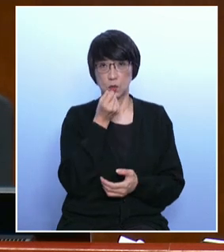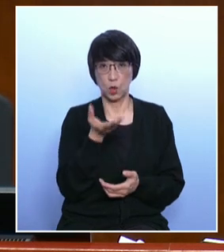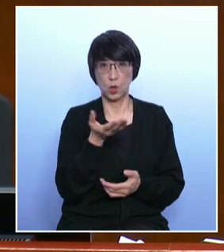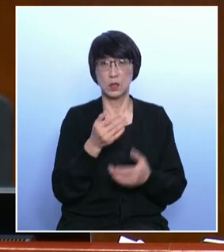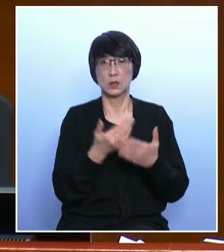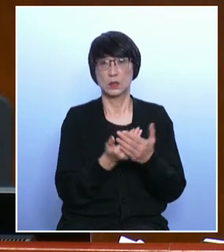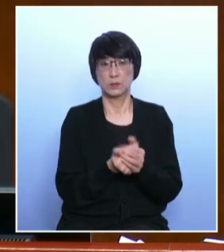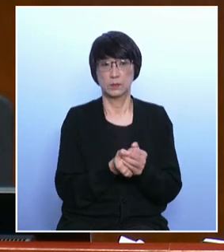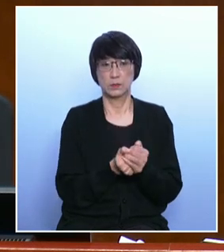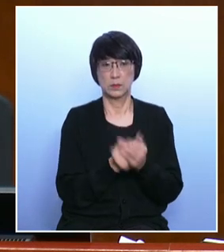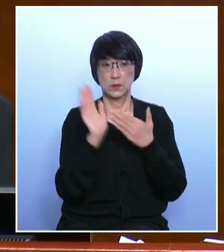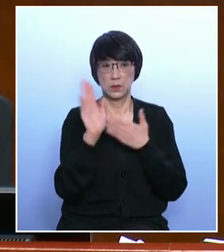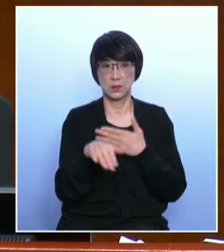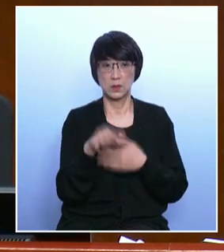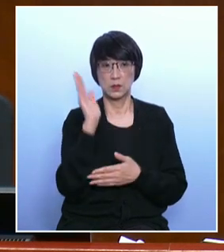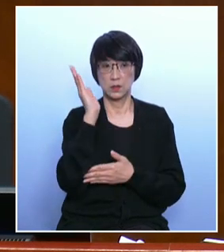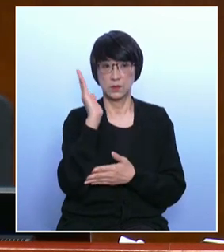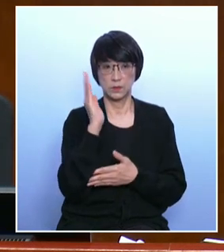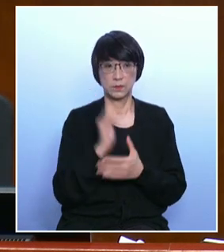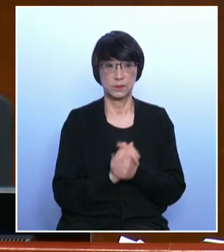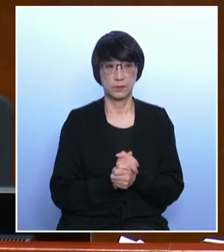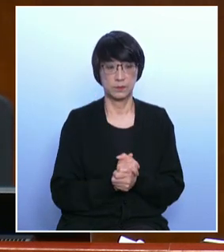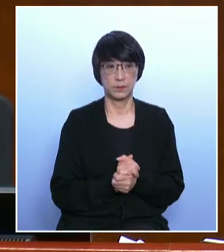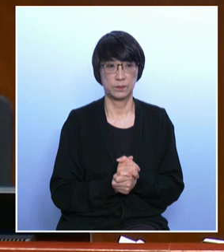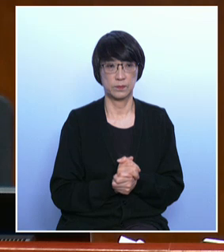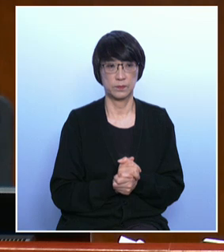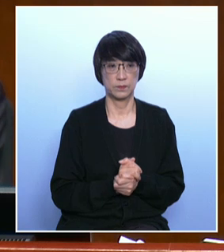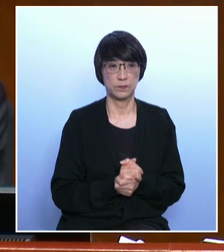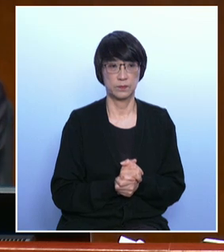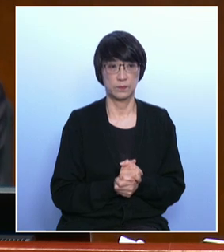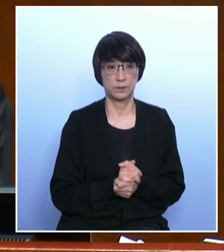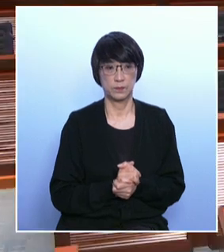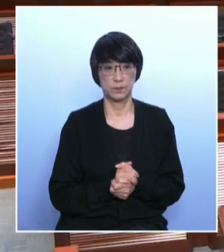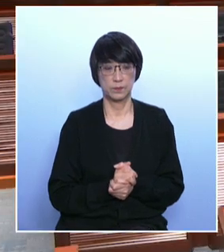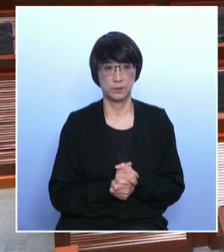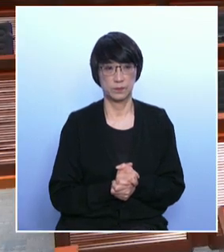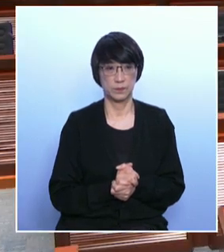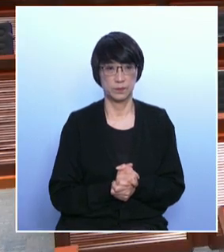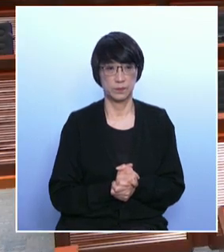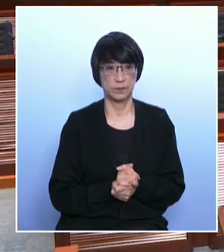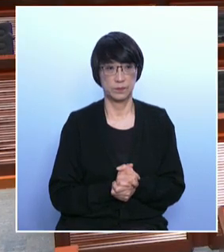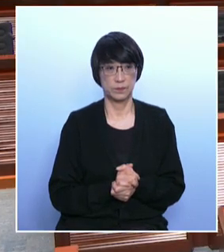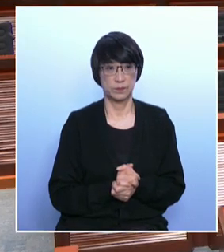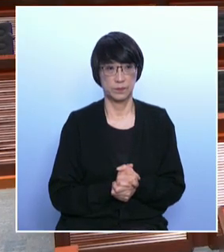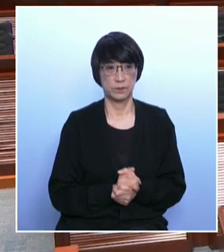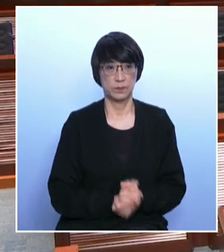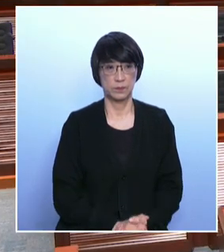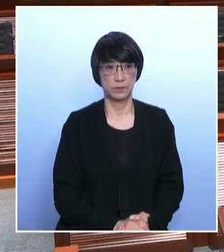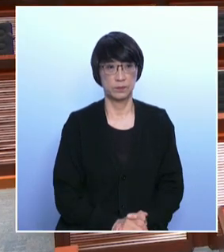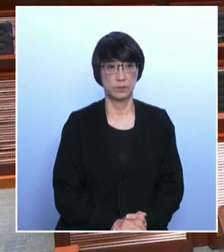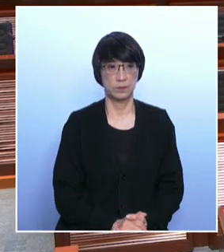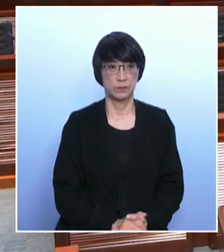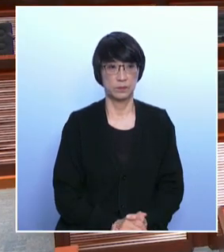of the relevant interest should you have pecuniary interest in relation to the item in discussion, be it direct or